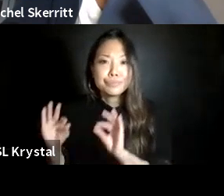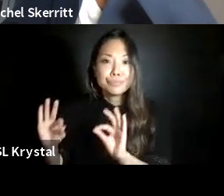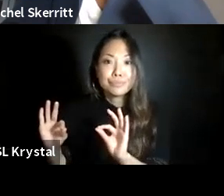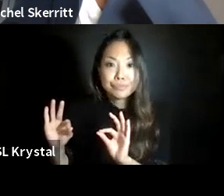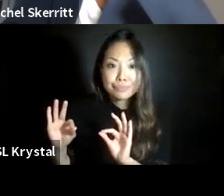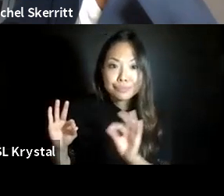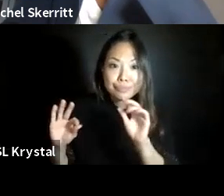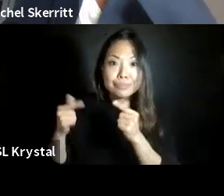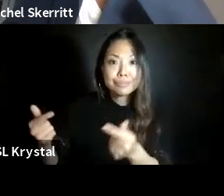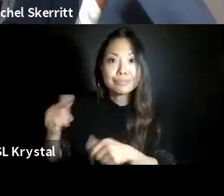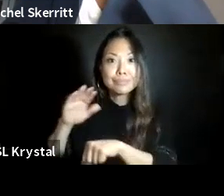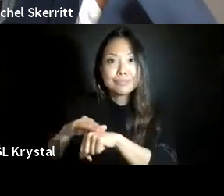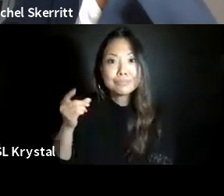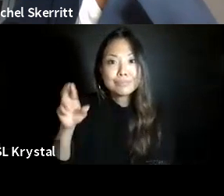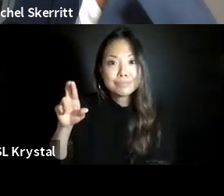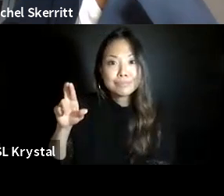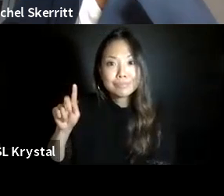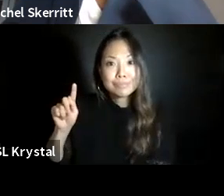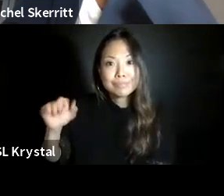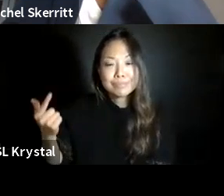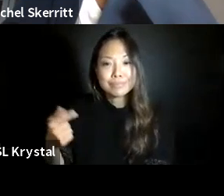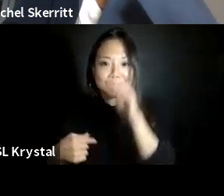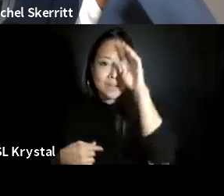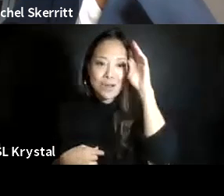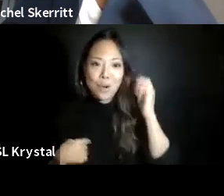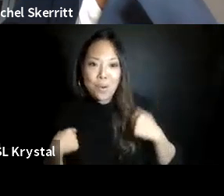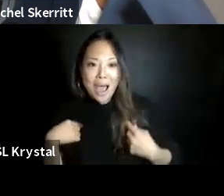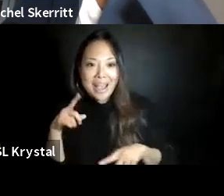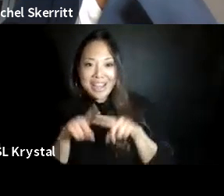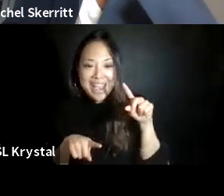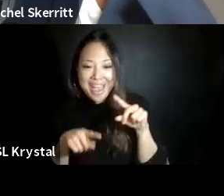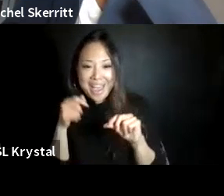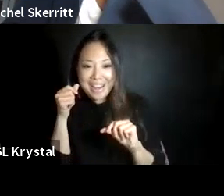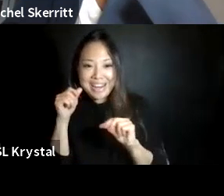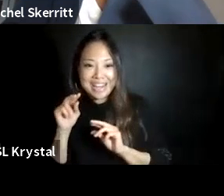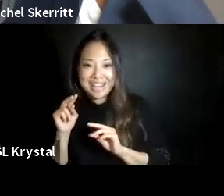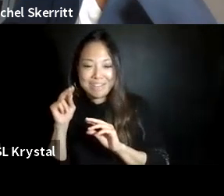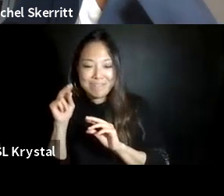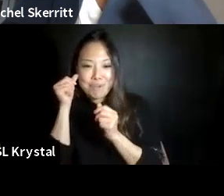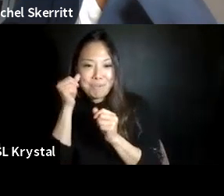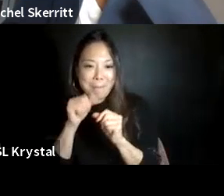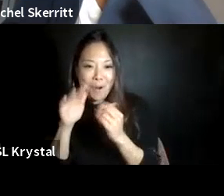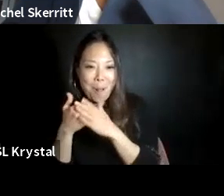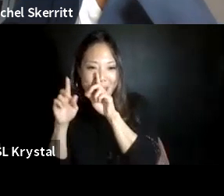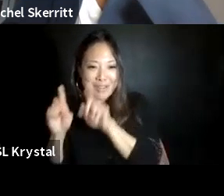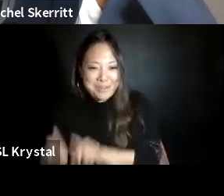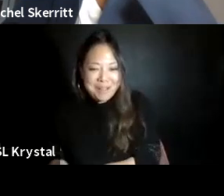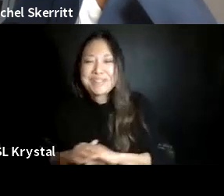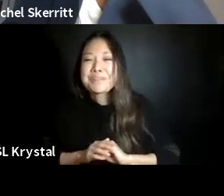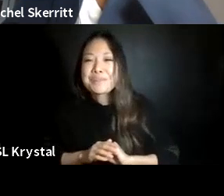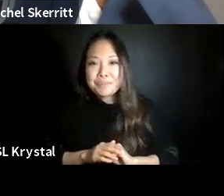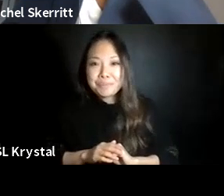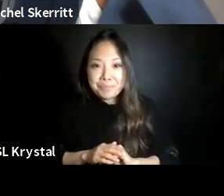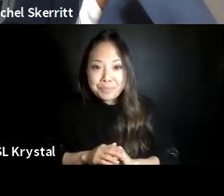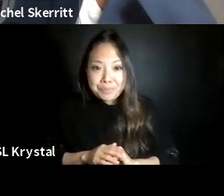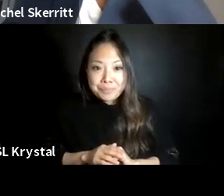I can't keep track of all my responses. But my proposal, Mr. Turnout,